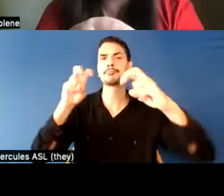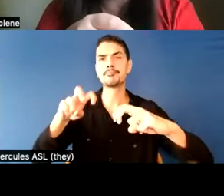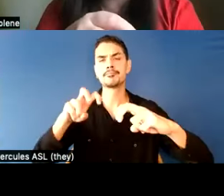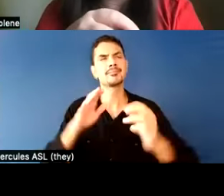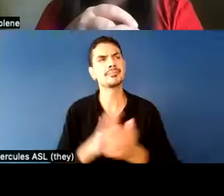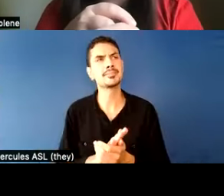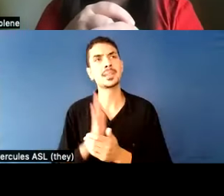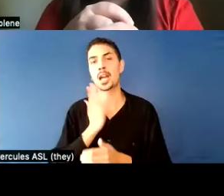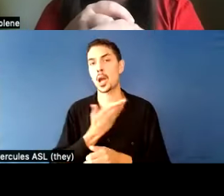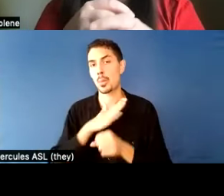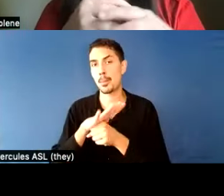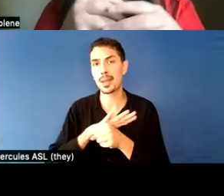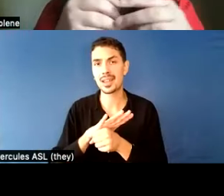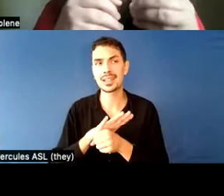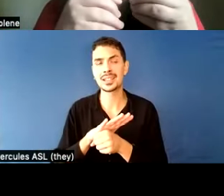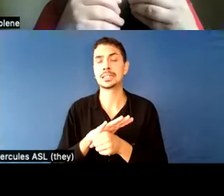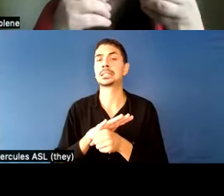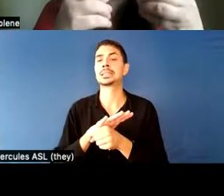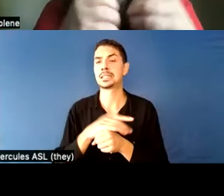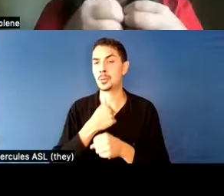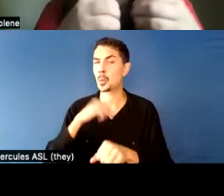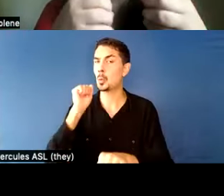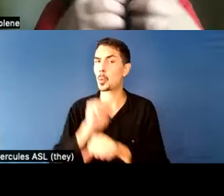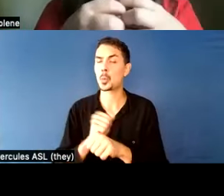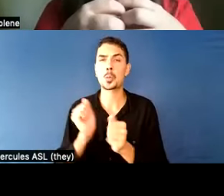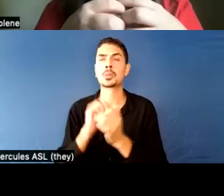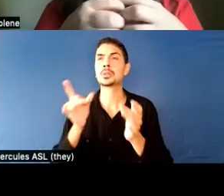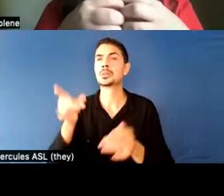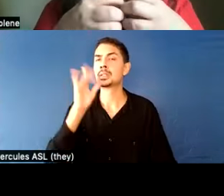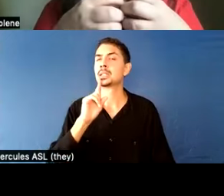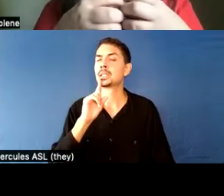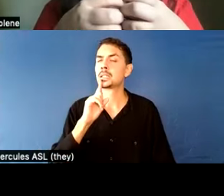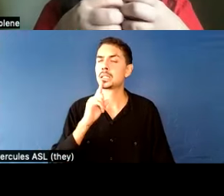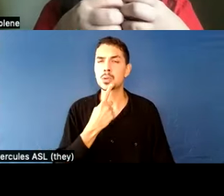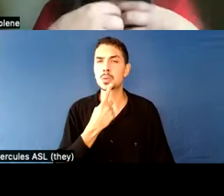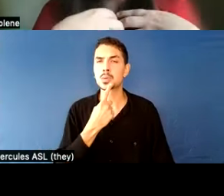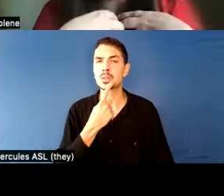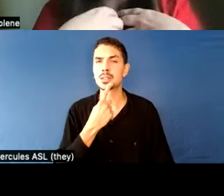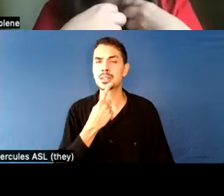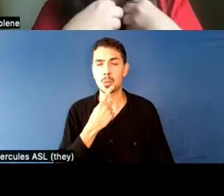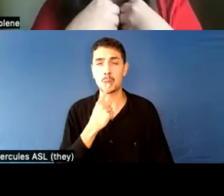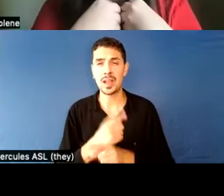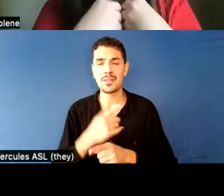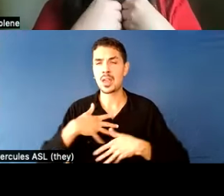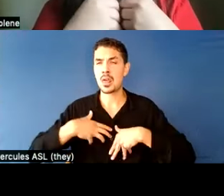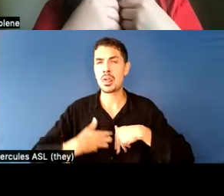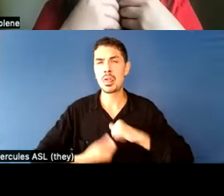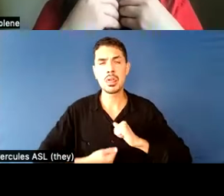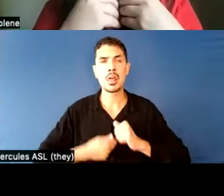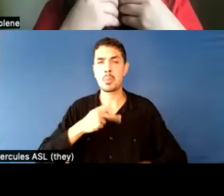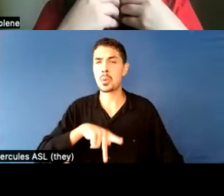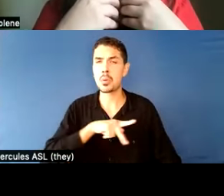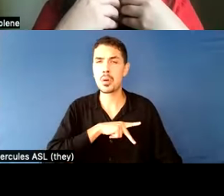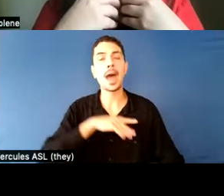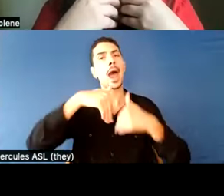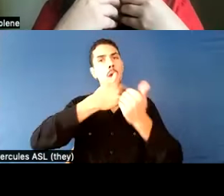our spaces, because we work with such serious subjects and things that are gut-wrenching and personal and things